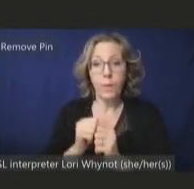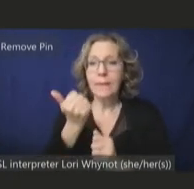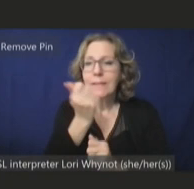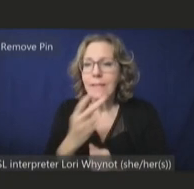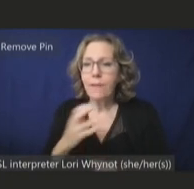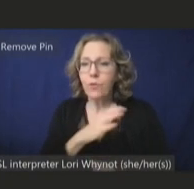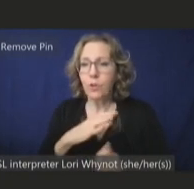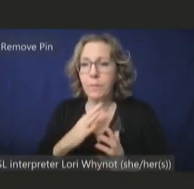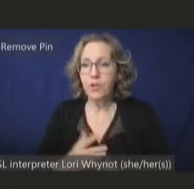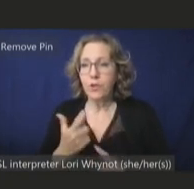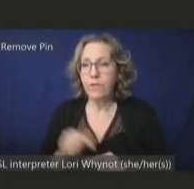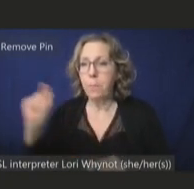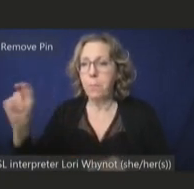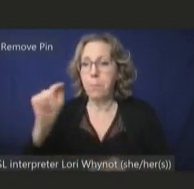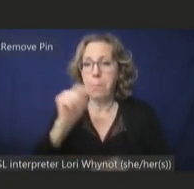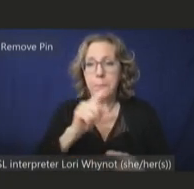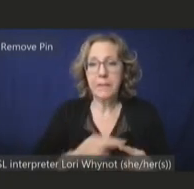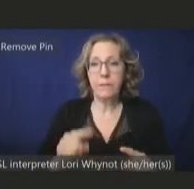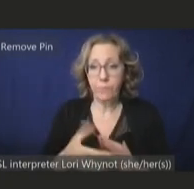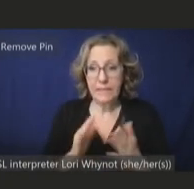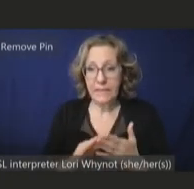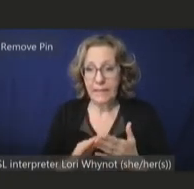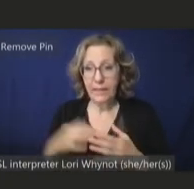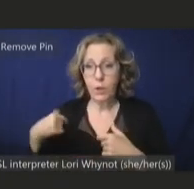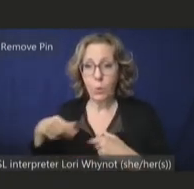to raising these issues on the federal level.